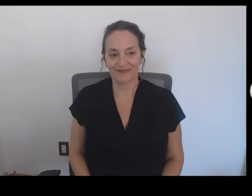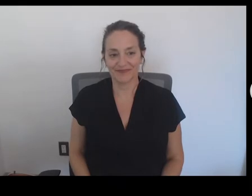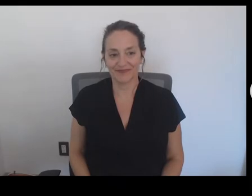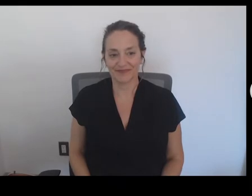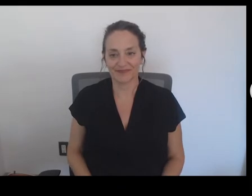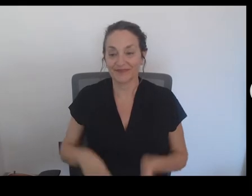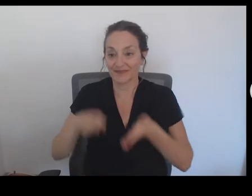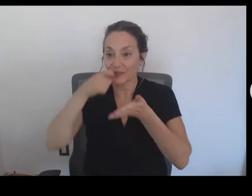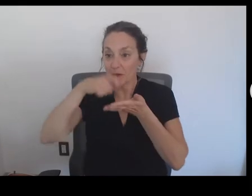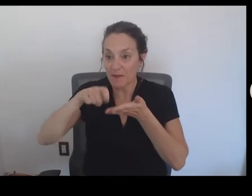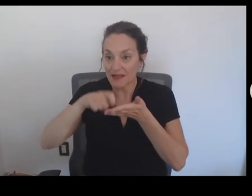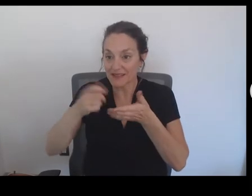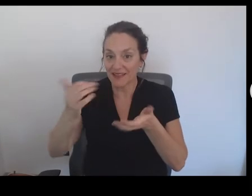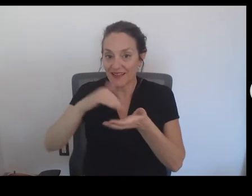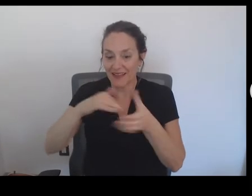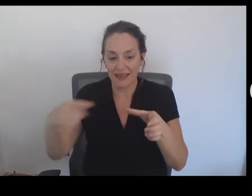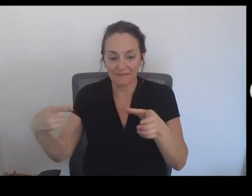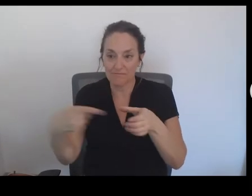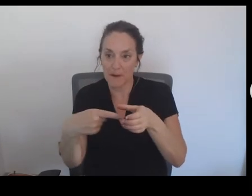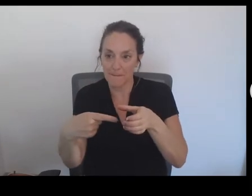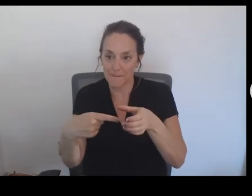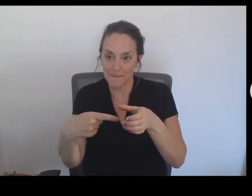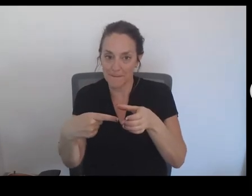and make another hole in the cup.